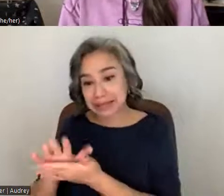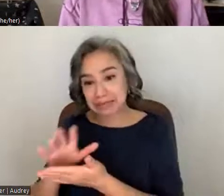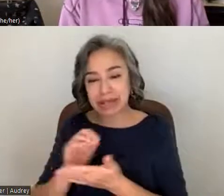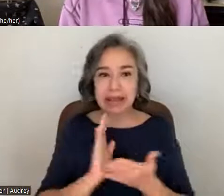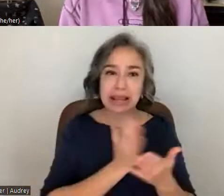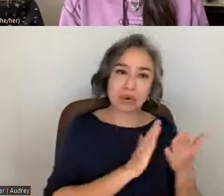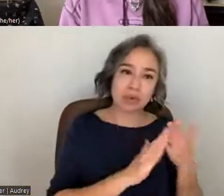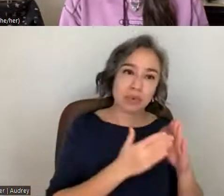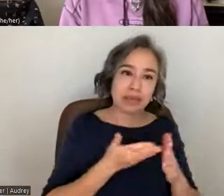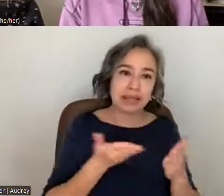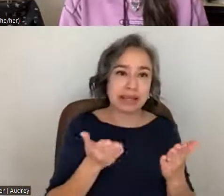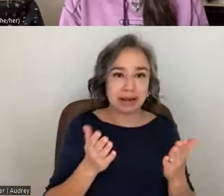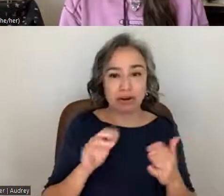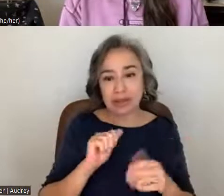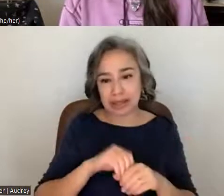Atlanta.